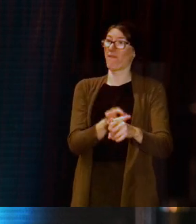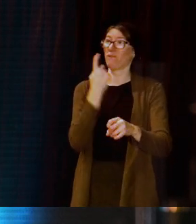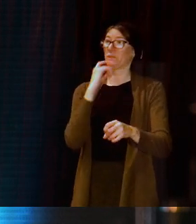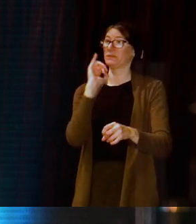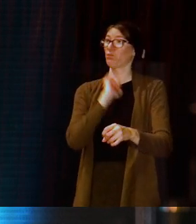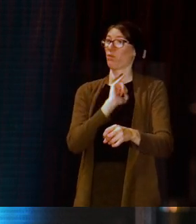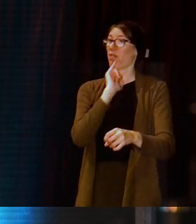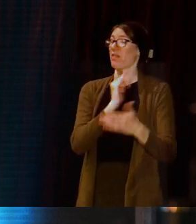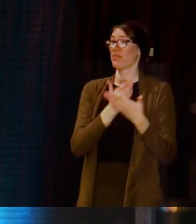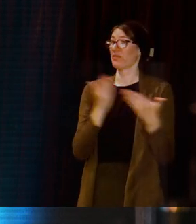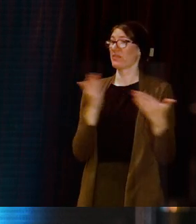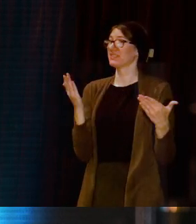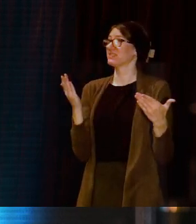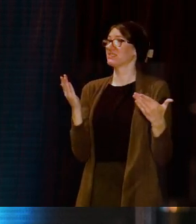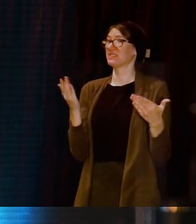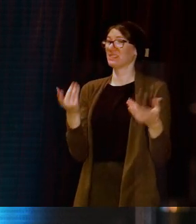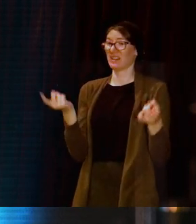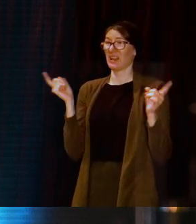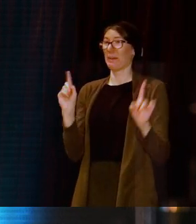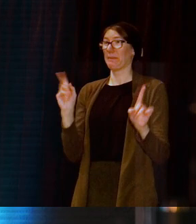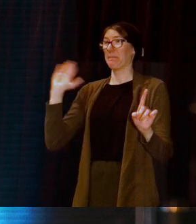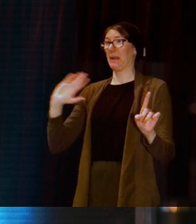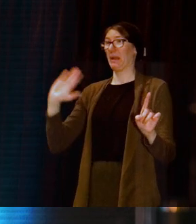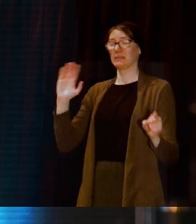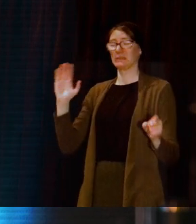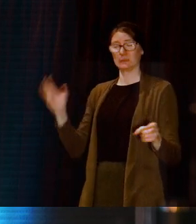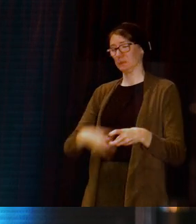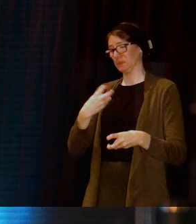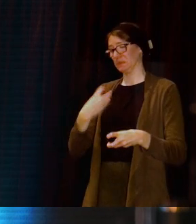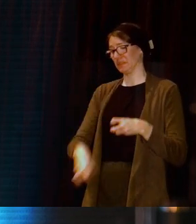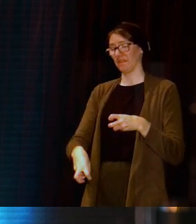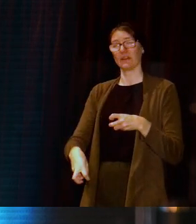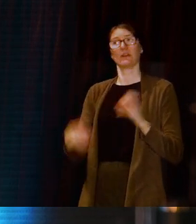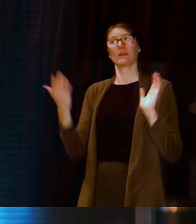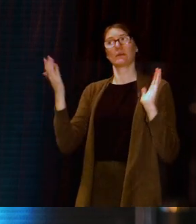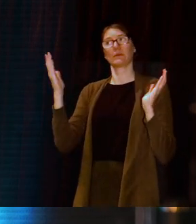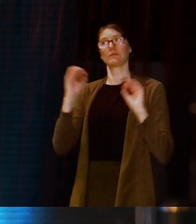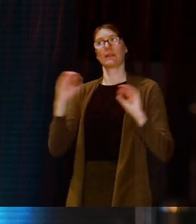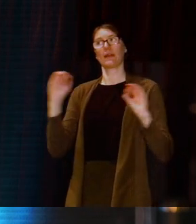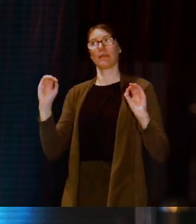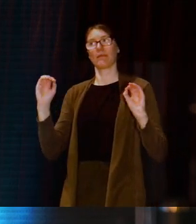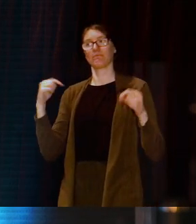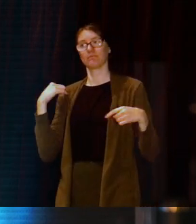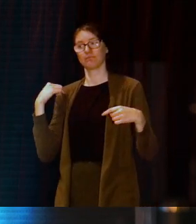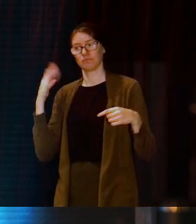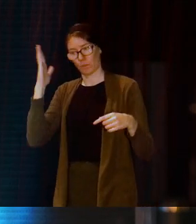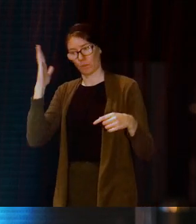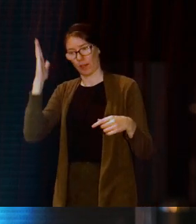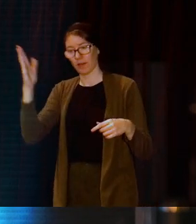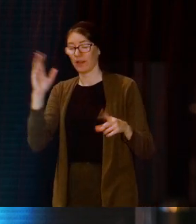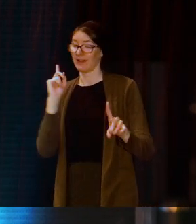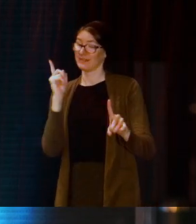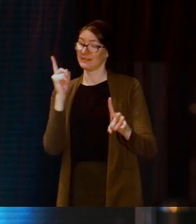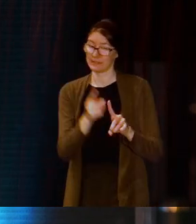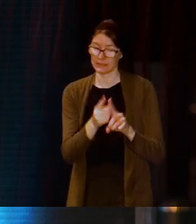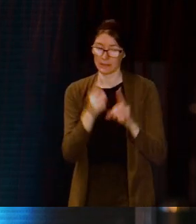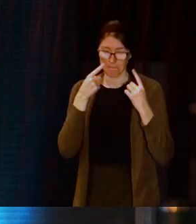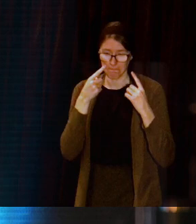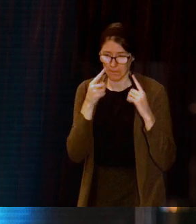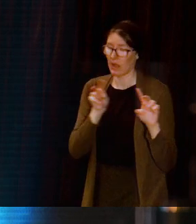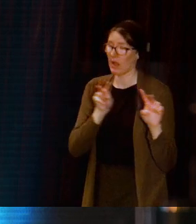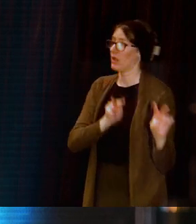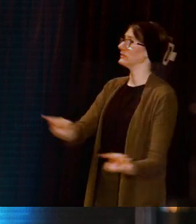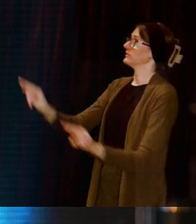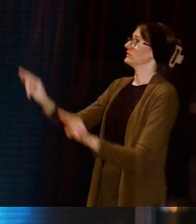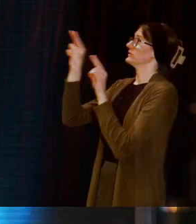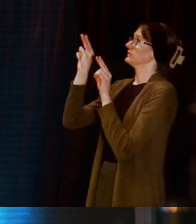We thought things that happened to him in the past were rough. There's nothing compared to what is coming down the pike until they are finally brought to the point where they will look upon he whom